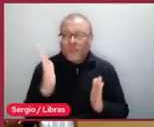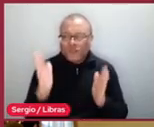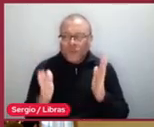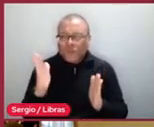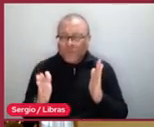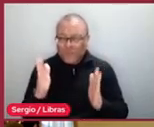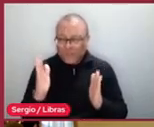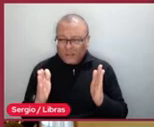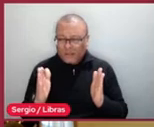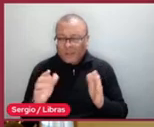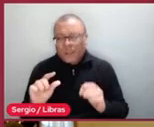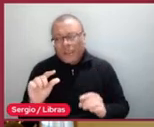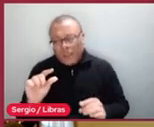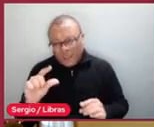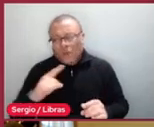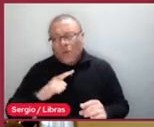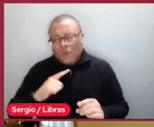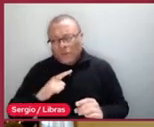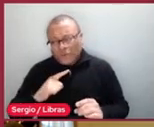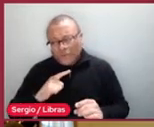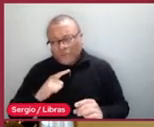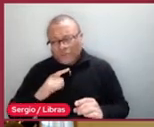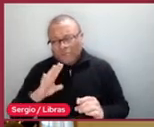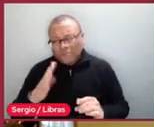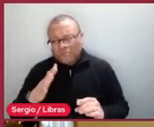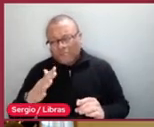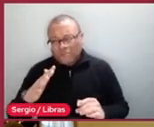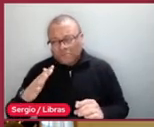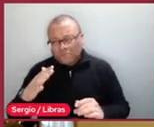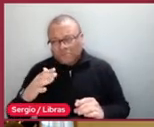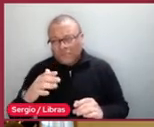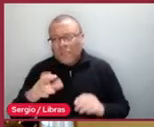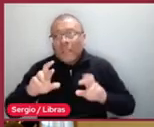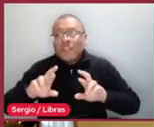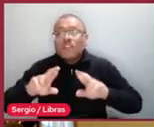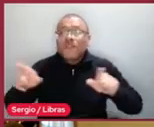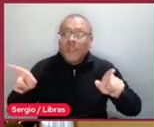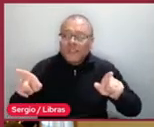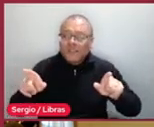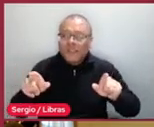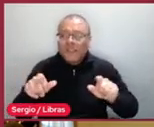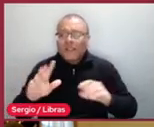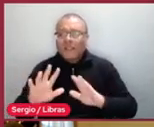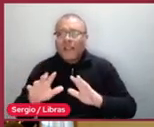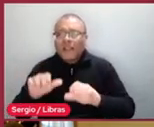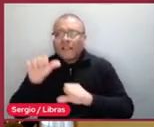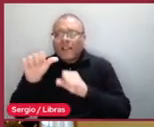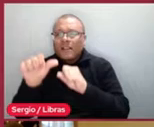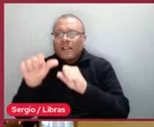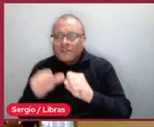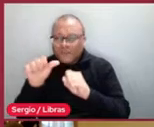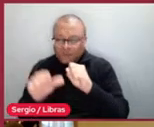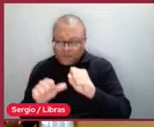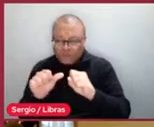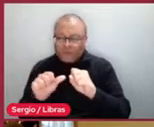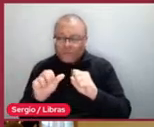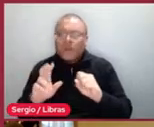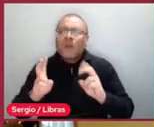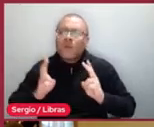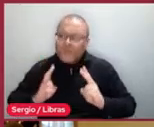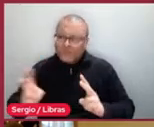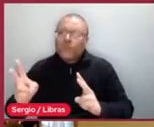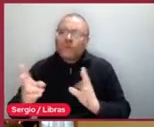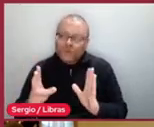a little while ago. Rails was a little bit different. And right now I am working with functional programming